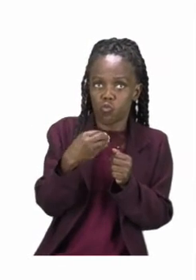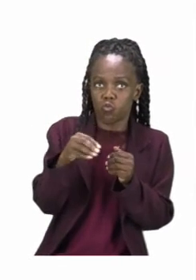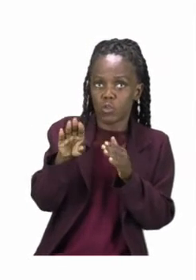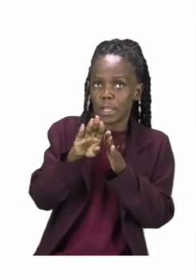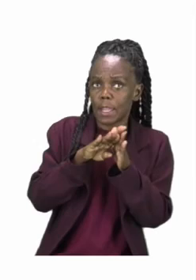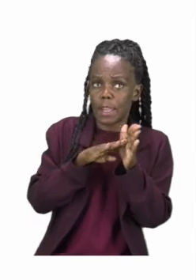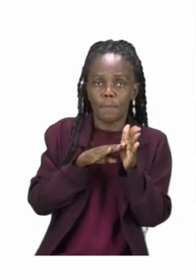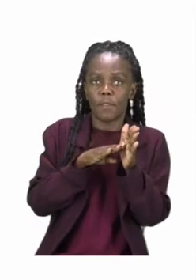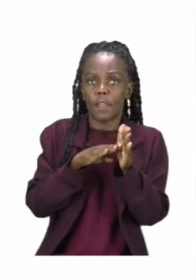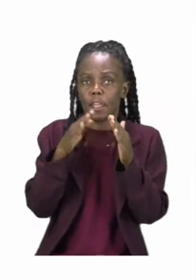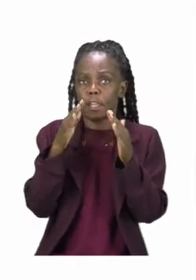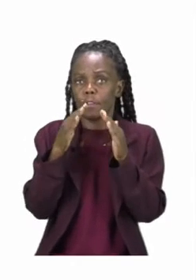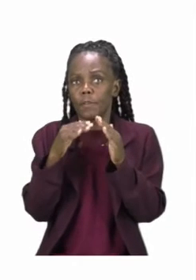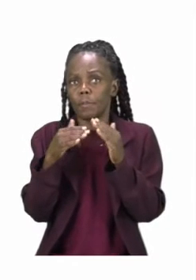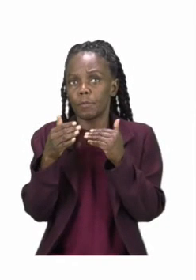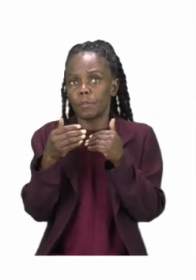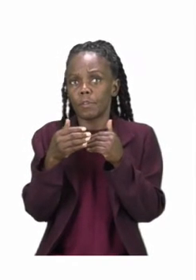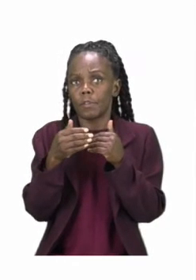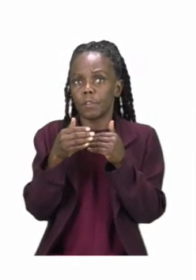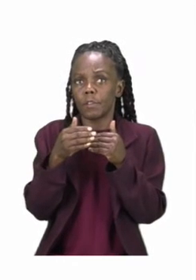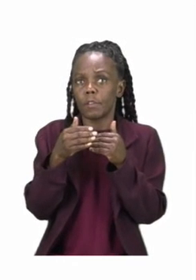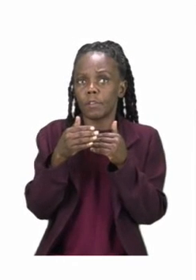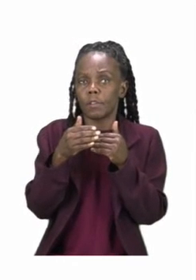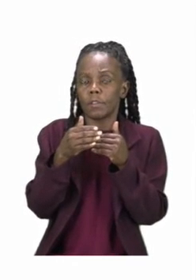Little pigs,